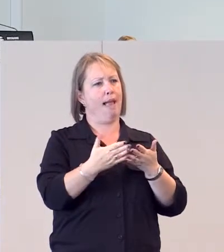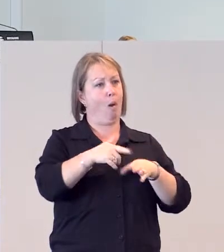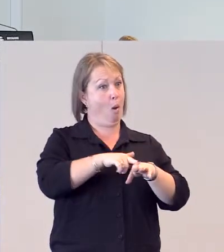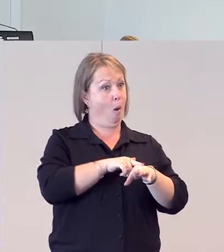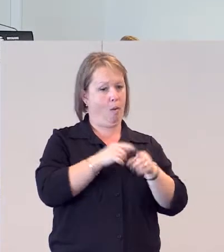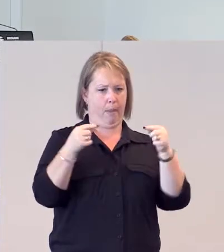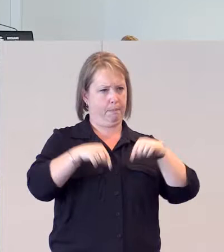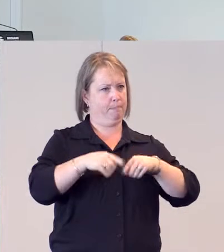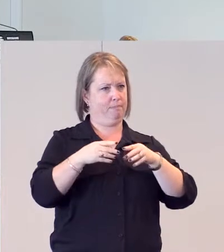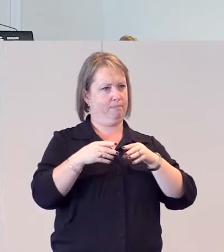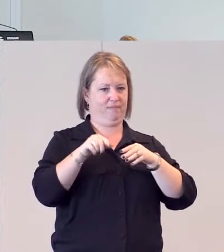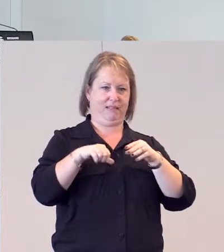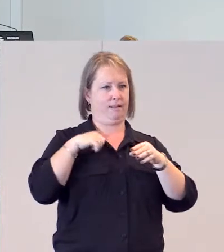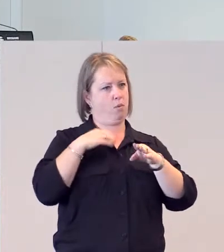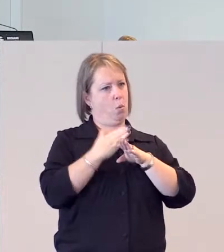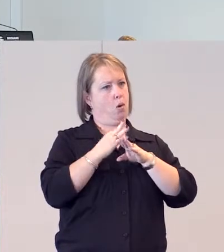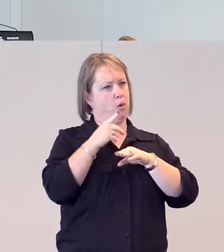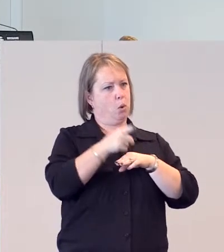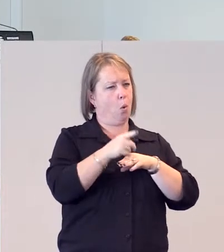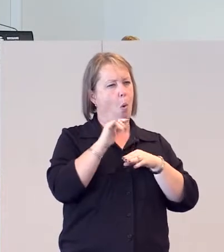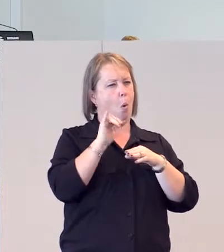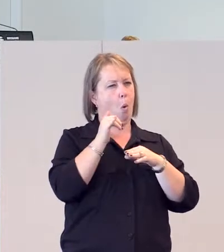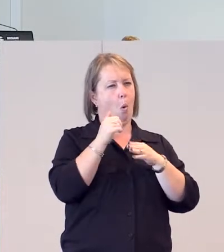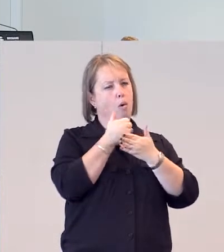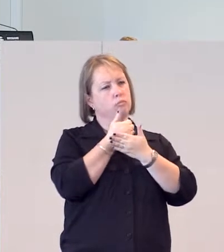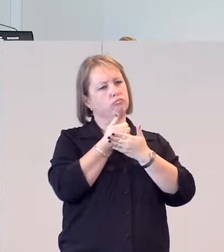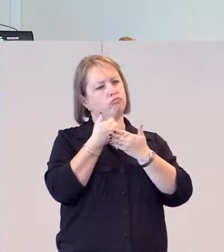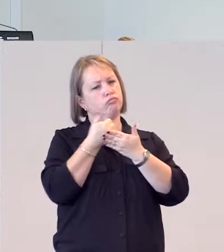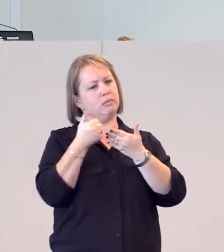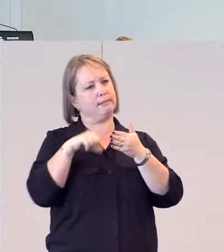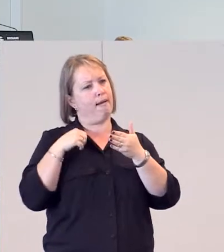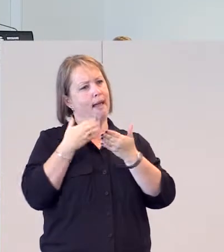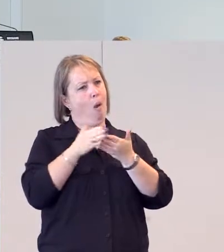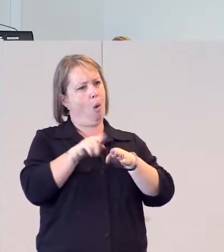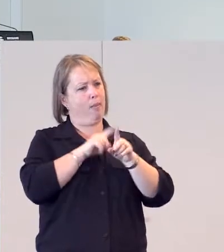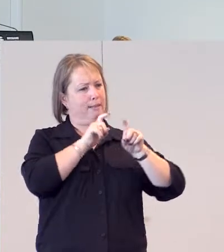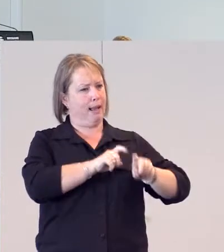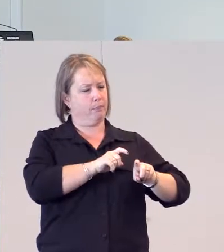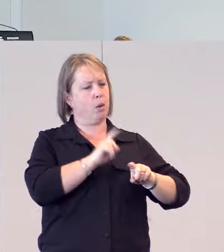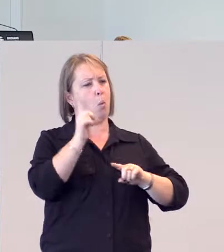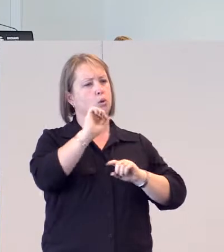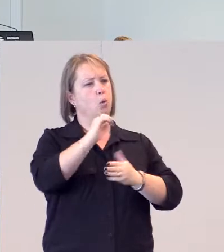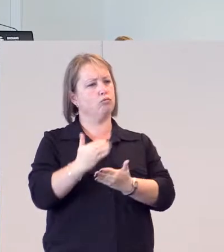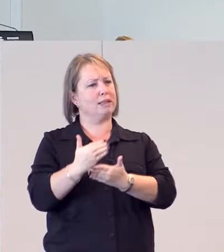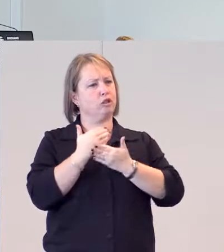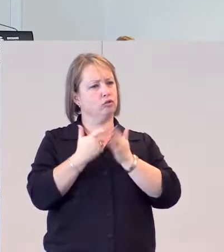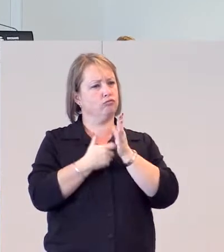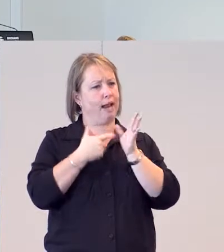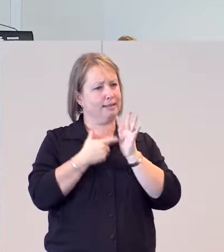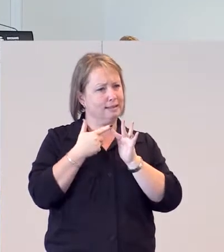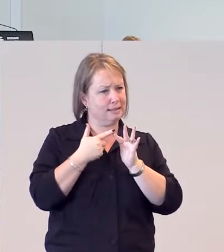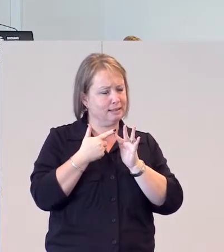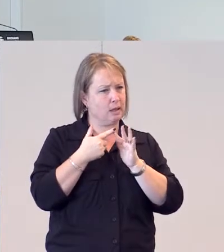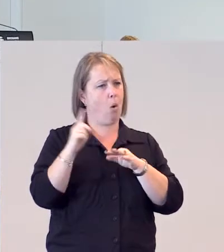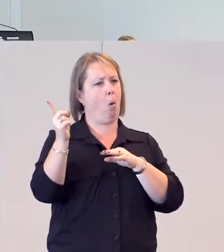been with you? Or how long have staff traditionally stayed with you? What's your retention rate? What does